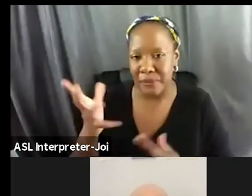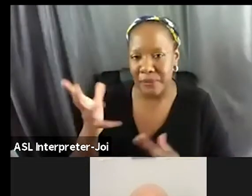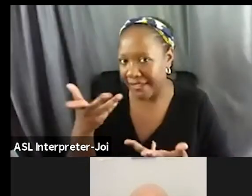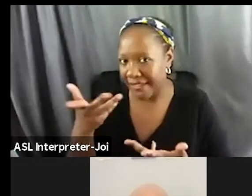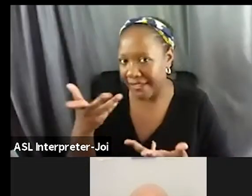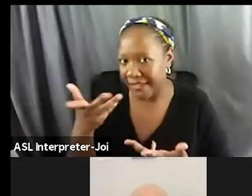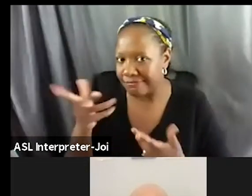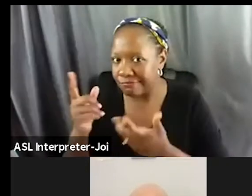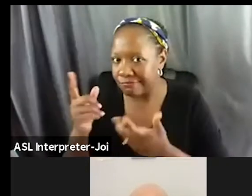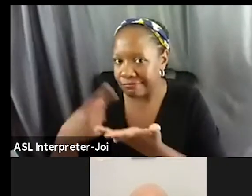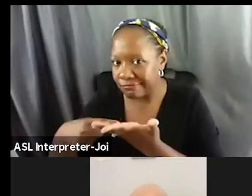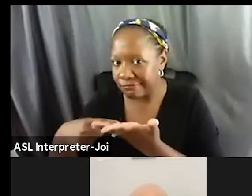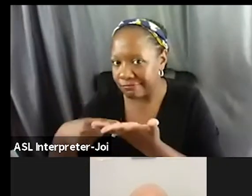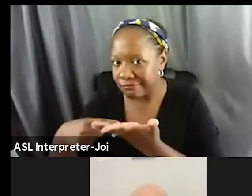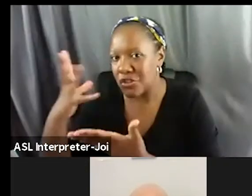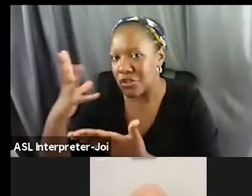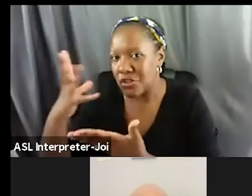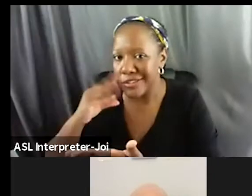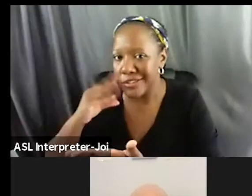in a way.